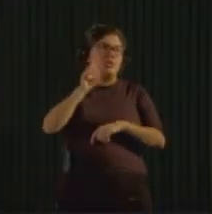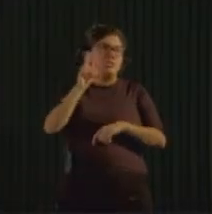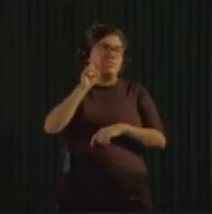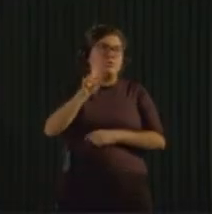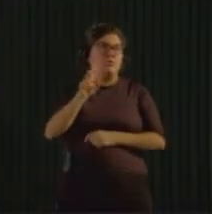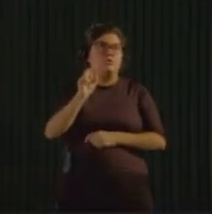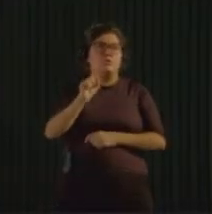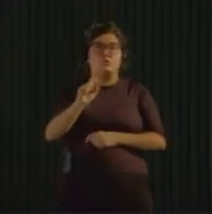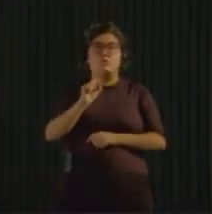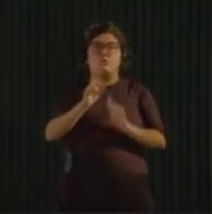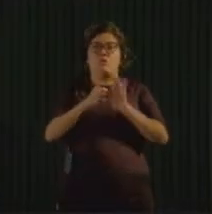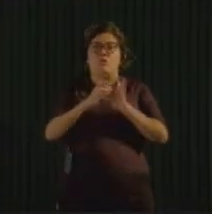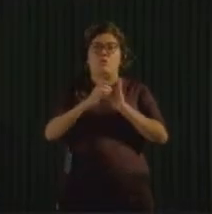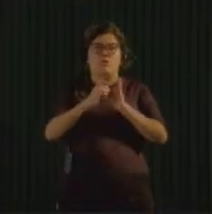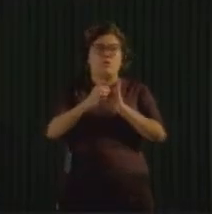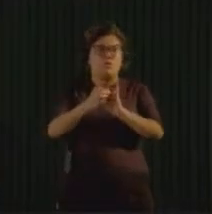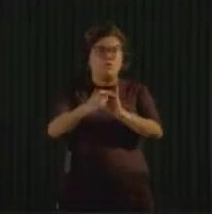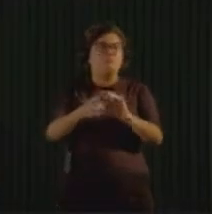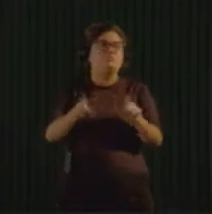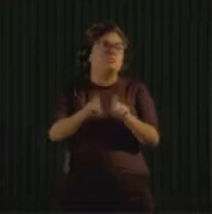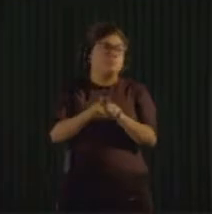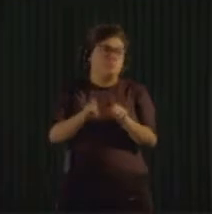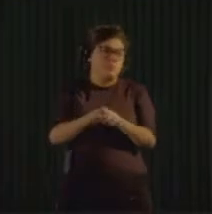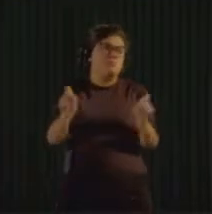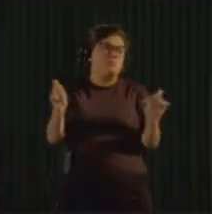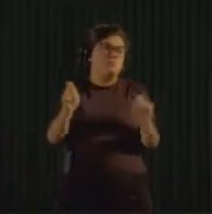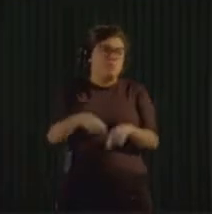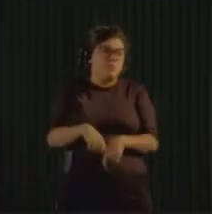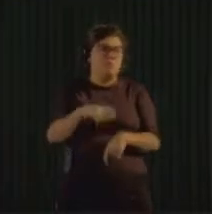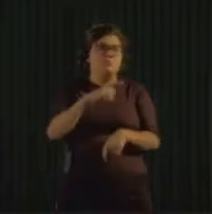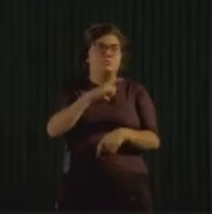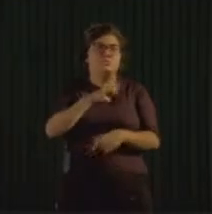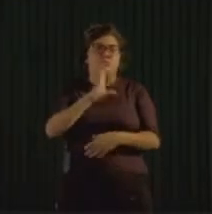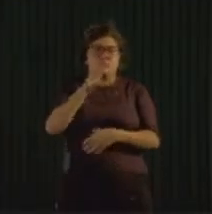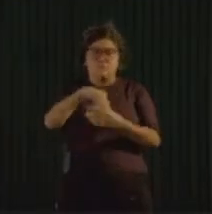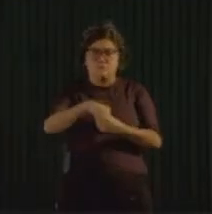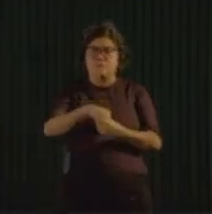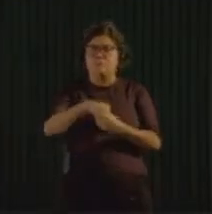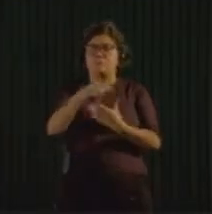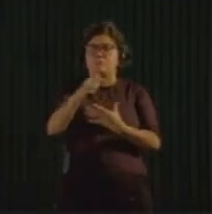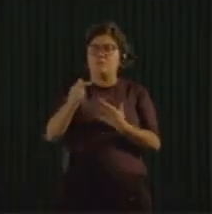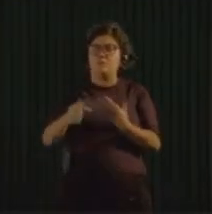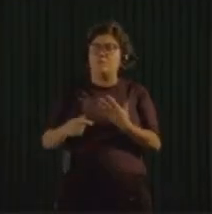also implemented as a local level to kind of create a real